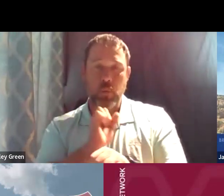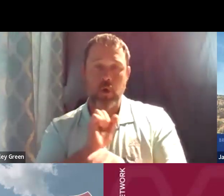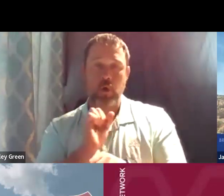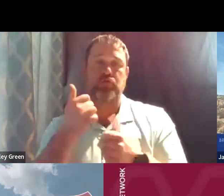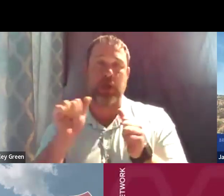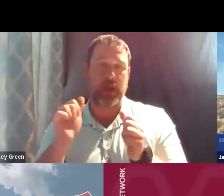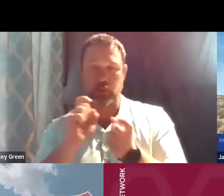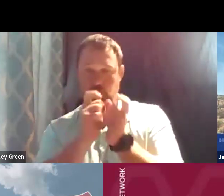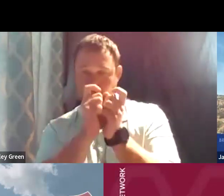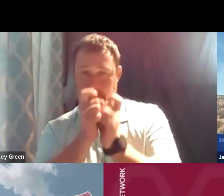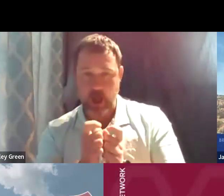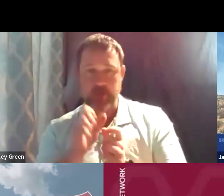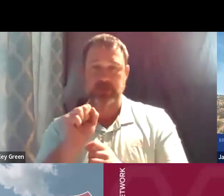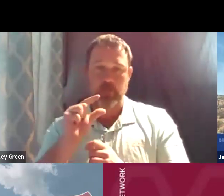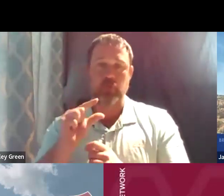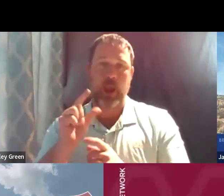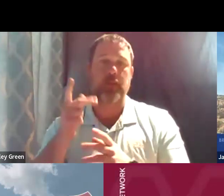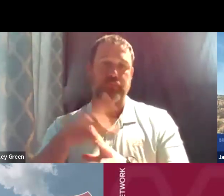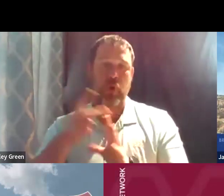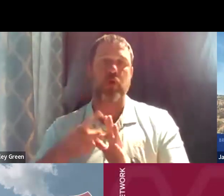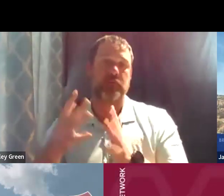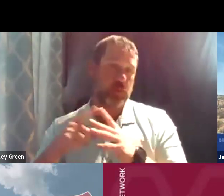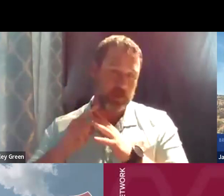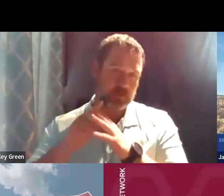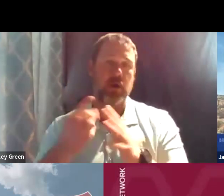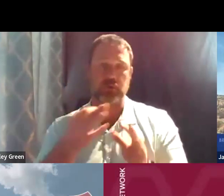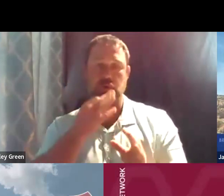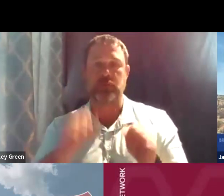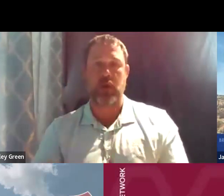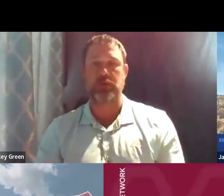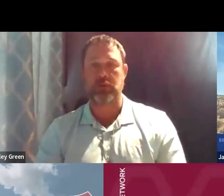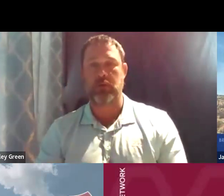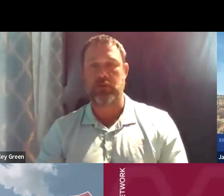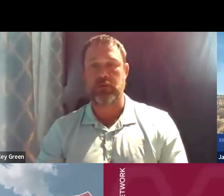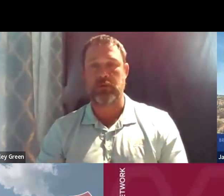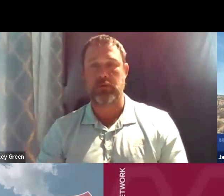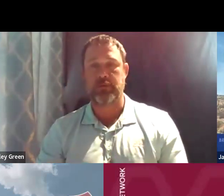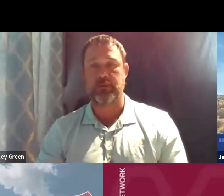refine the sub-grant program so we can get that out as soon as possible.